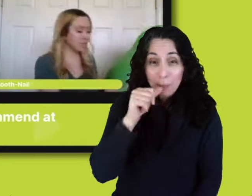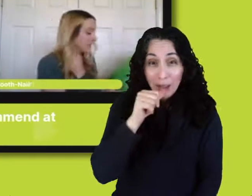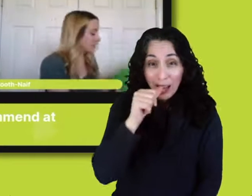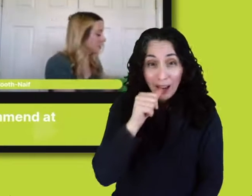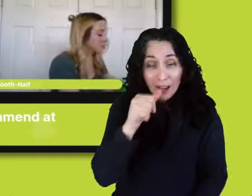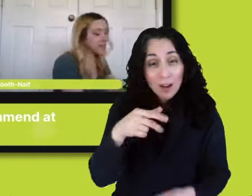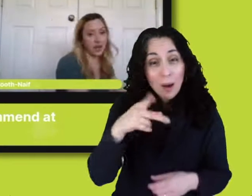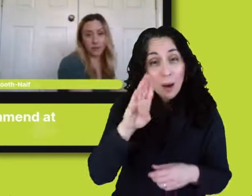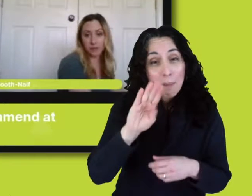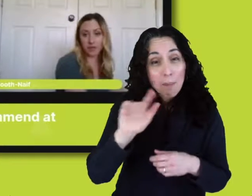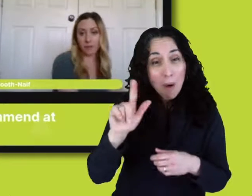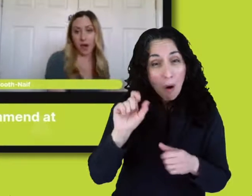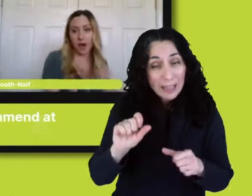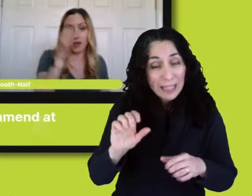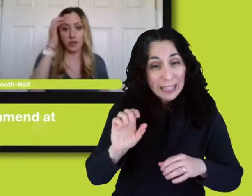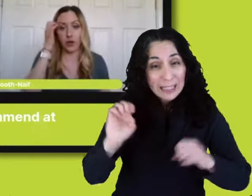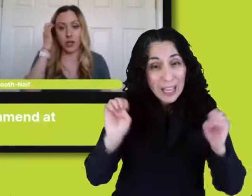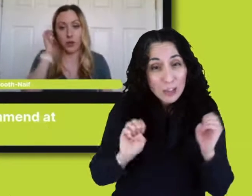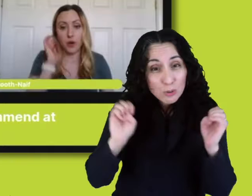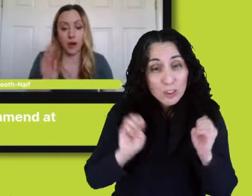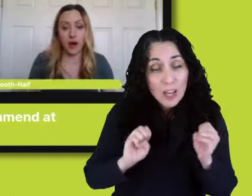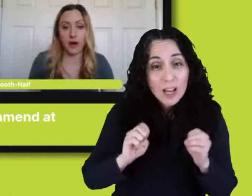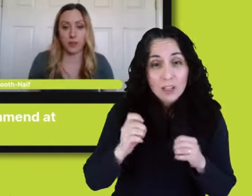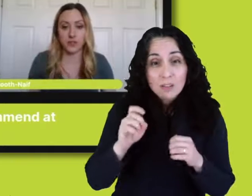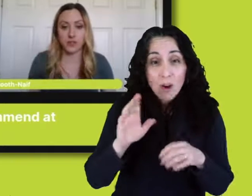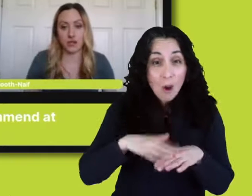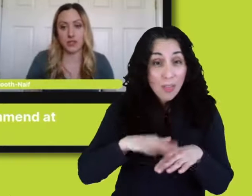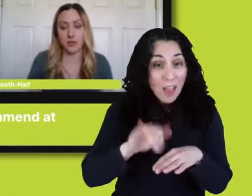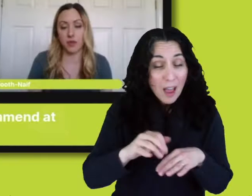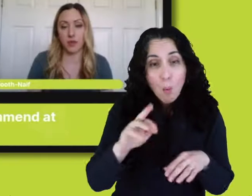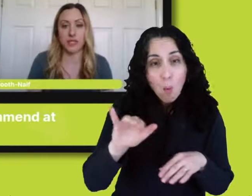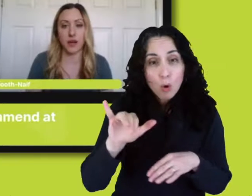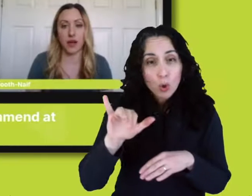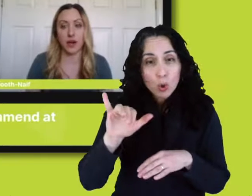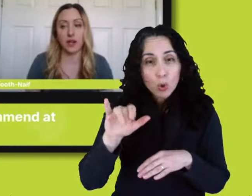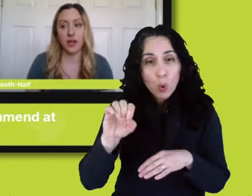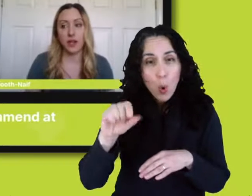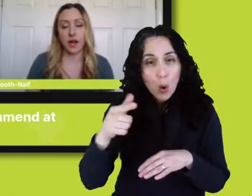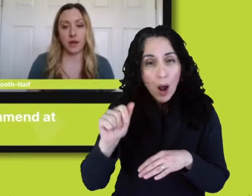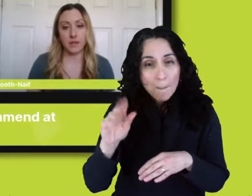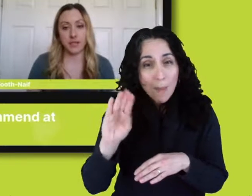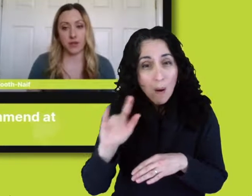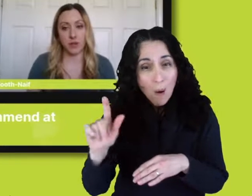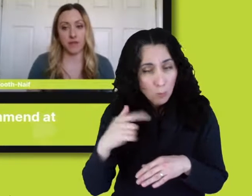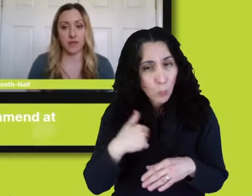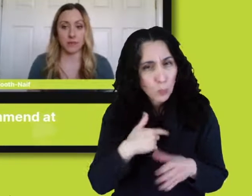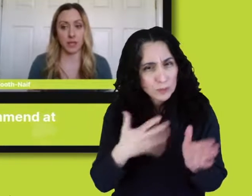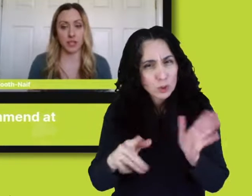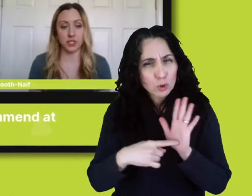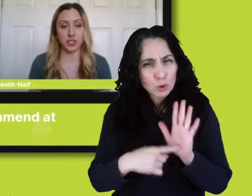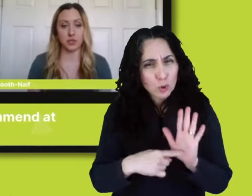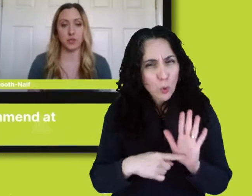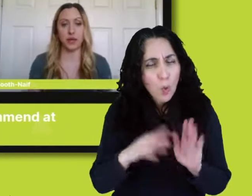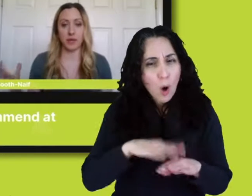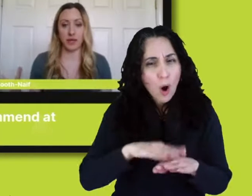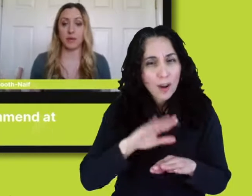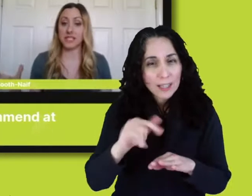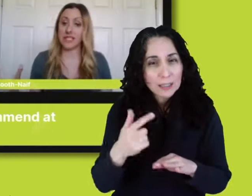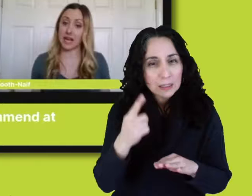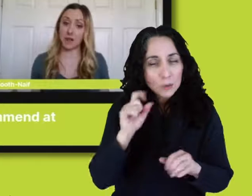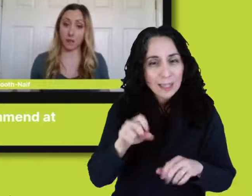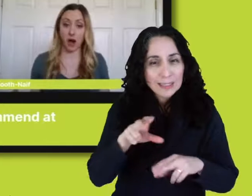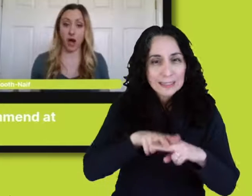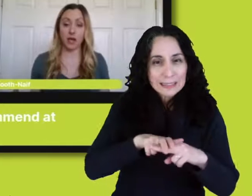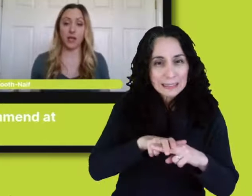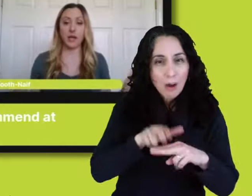do exercises on the peanut ball or a yoga ball, and we've shared some of those on our Instagram and Facebook pages too. But being able